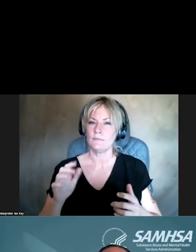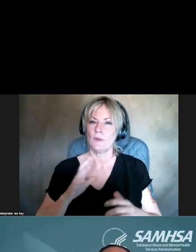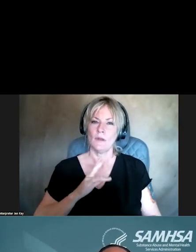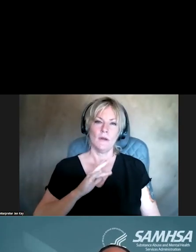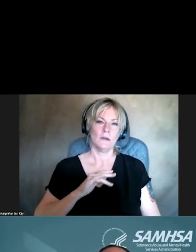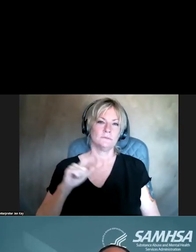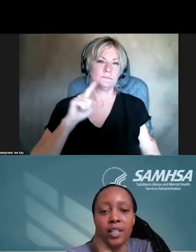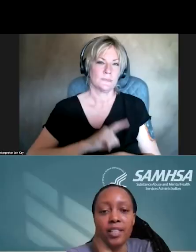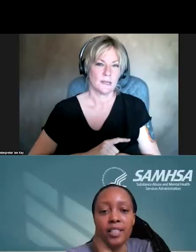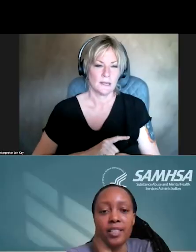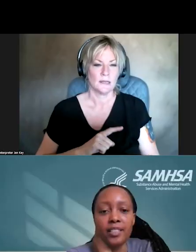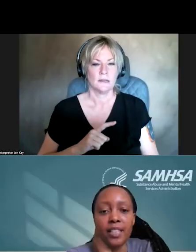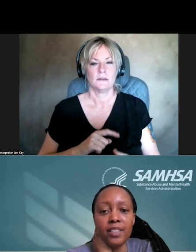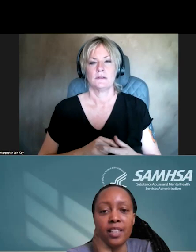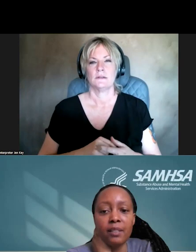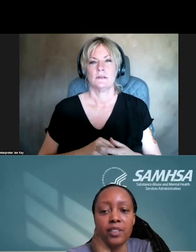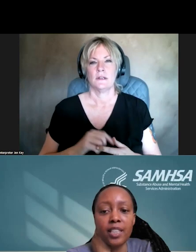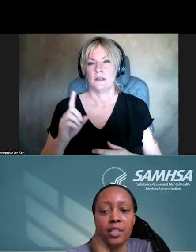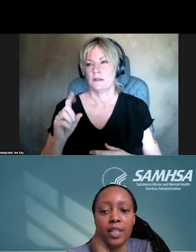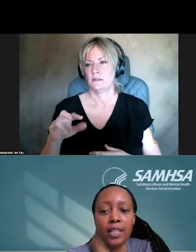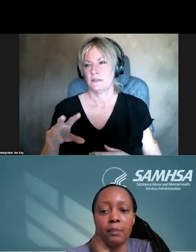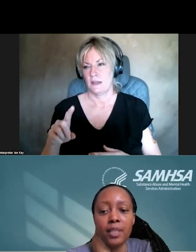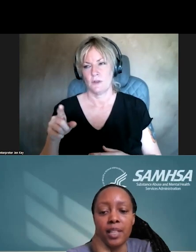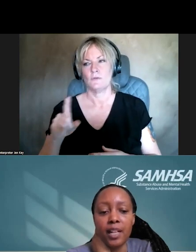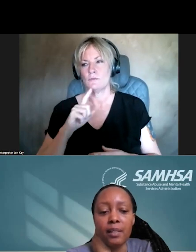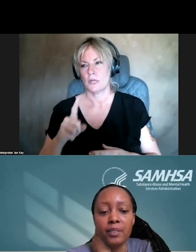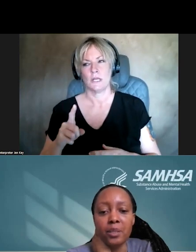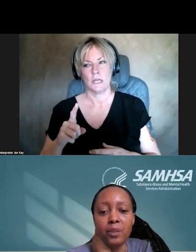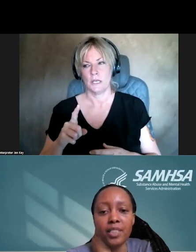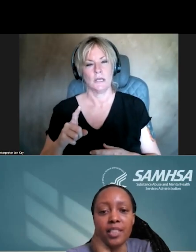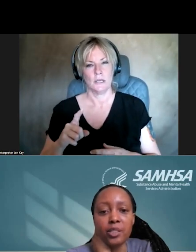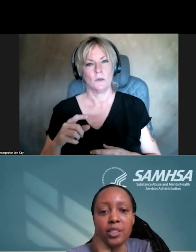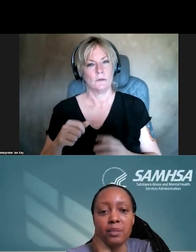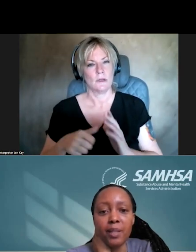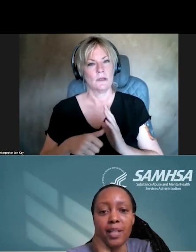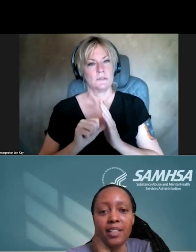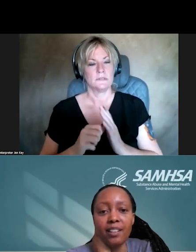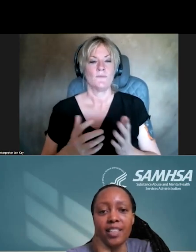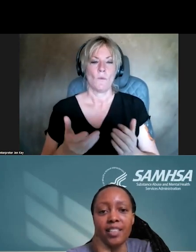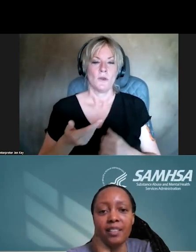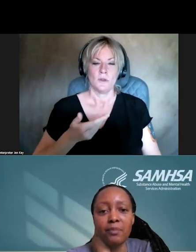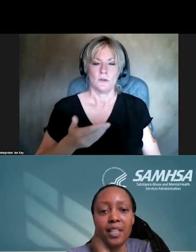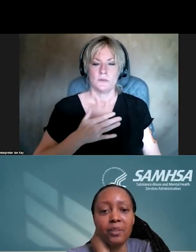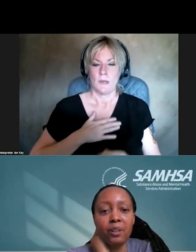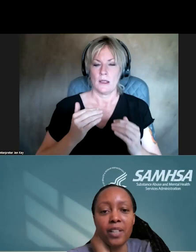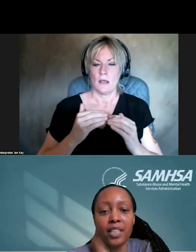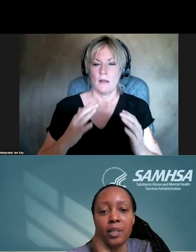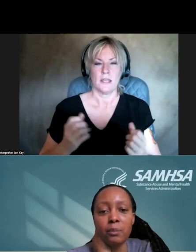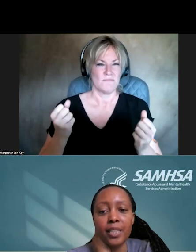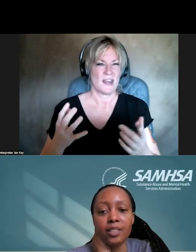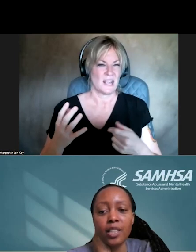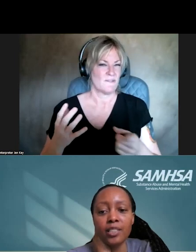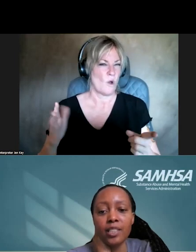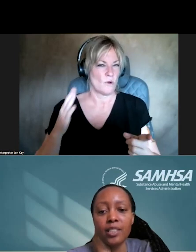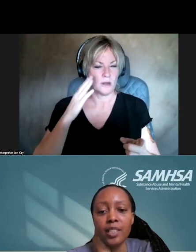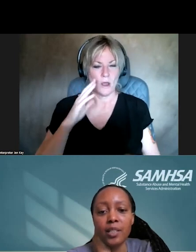day, and I know and David really keyed that up. Just want to introduce my colleague that many of you already know,